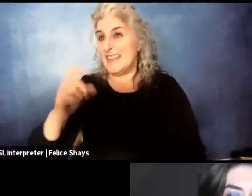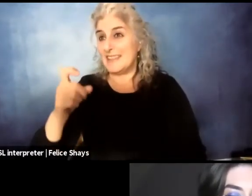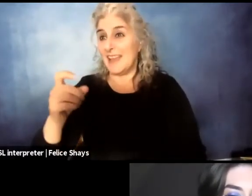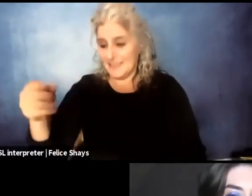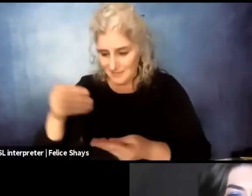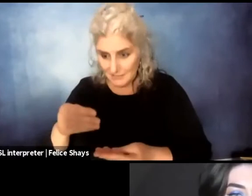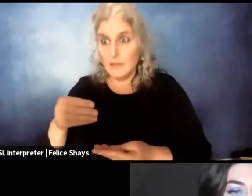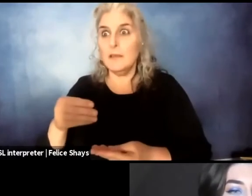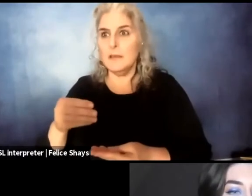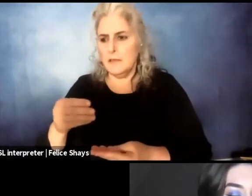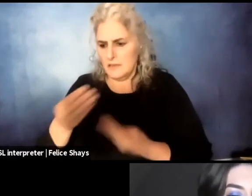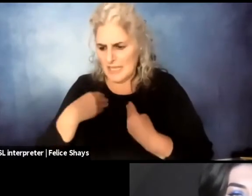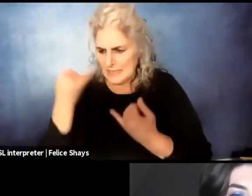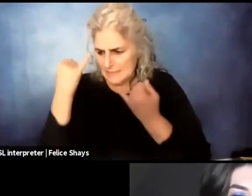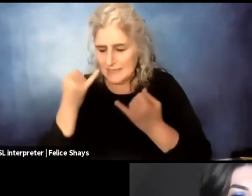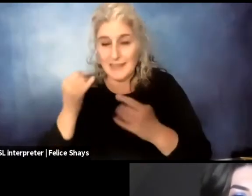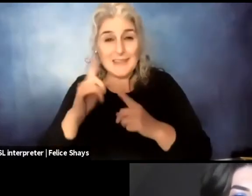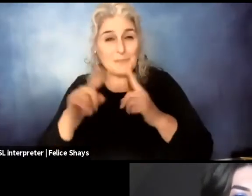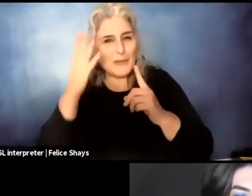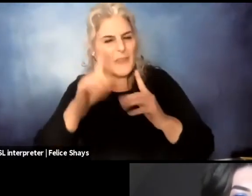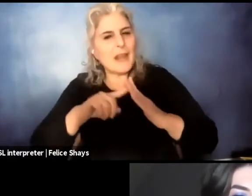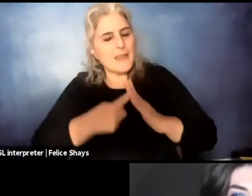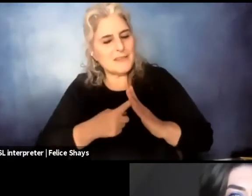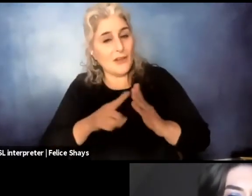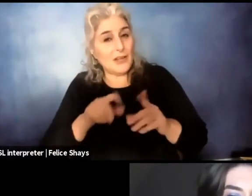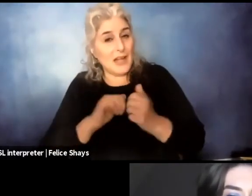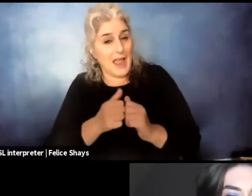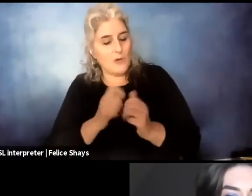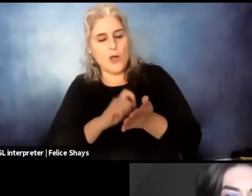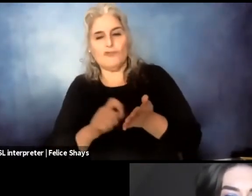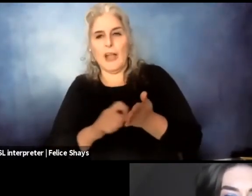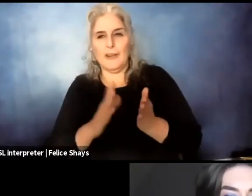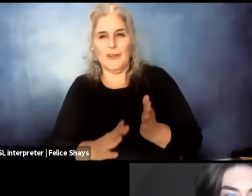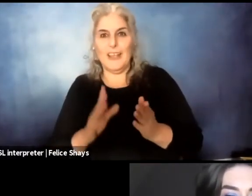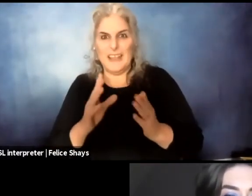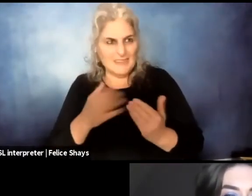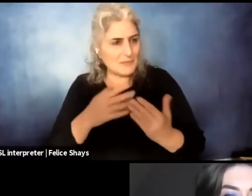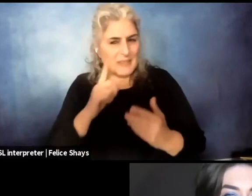writer, and I was writing out these erotic fantasies even in junior high, because I felt like,